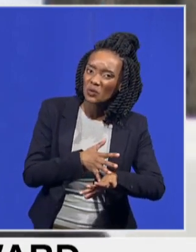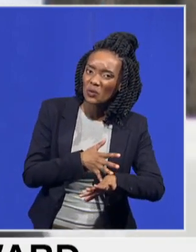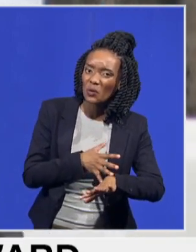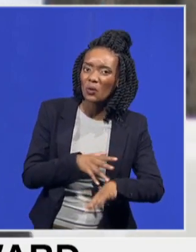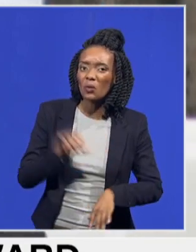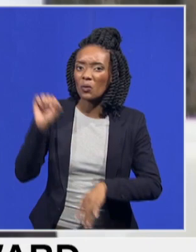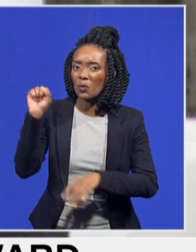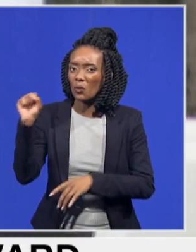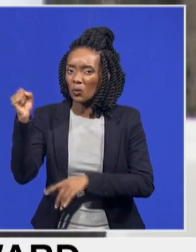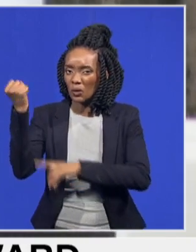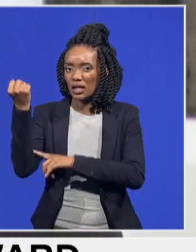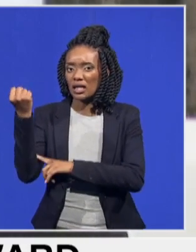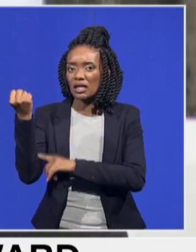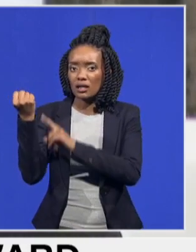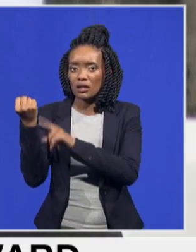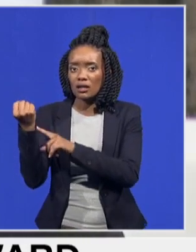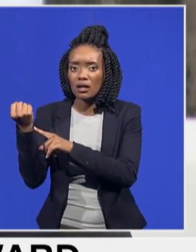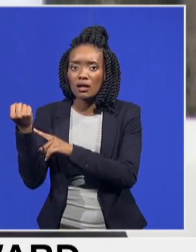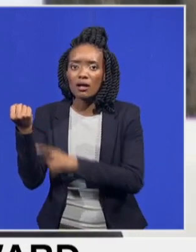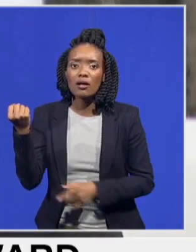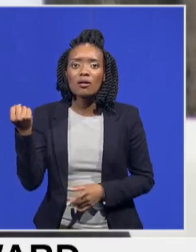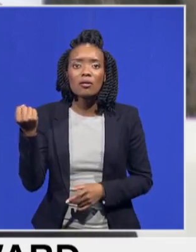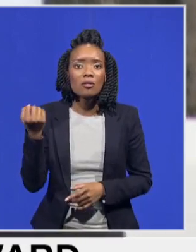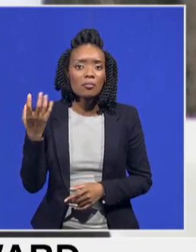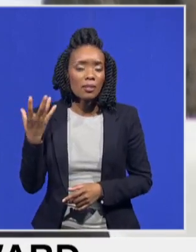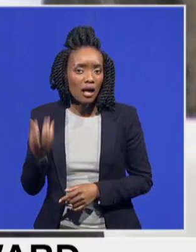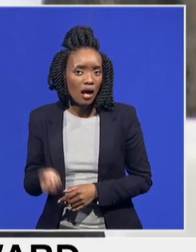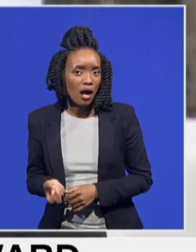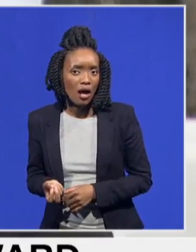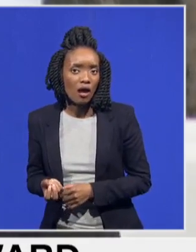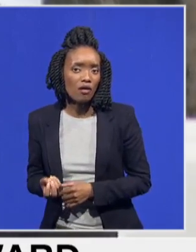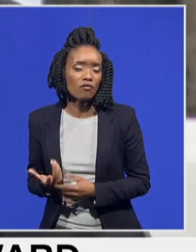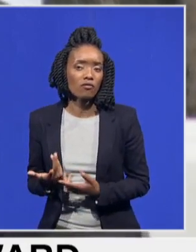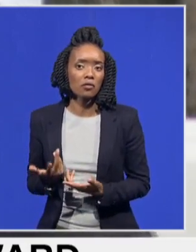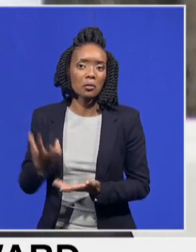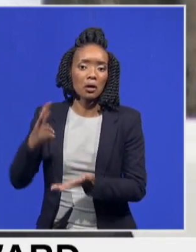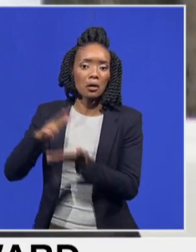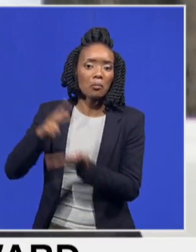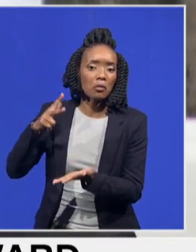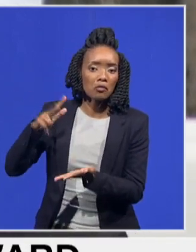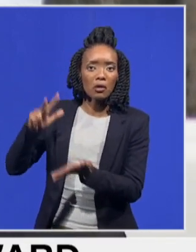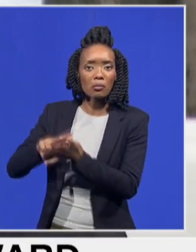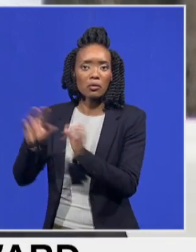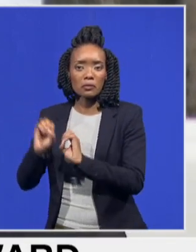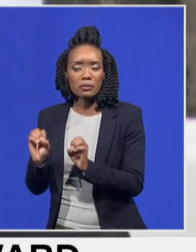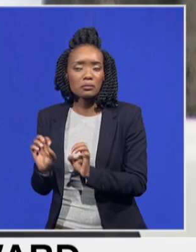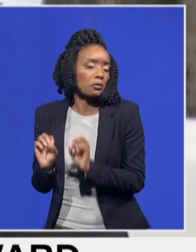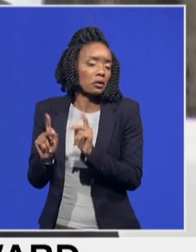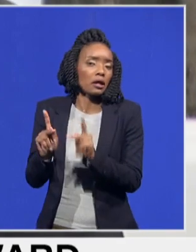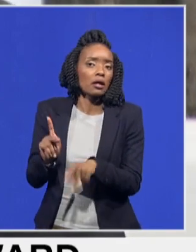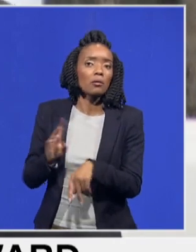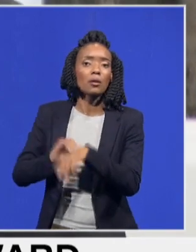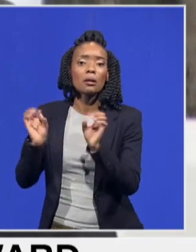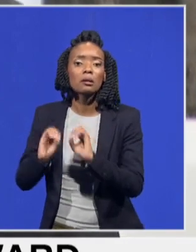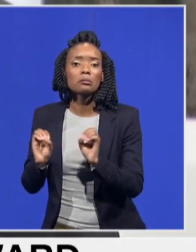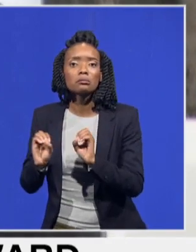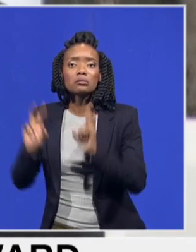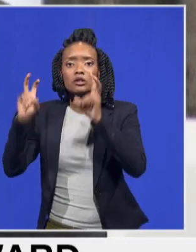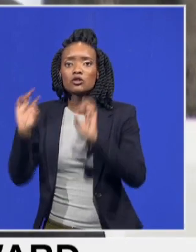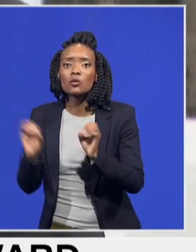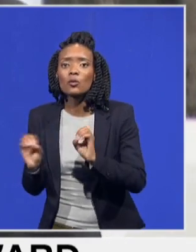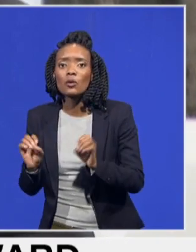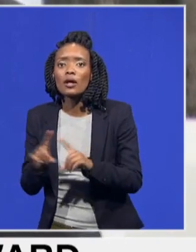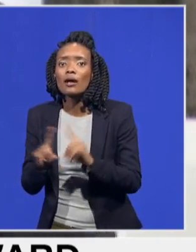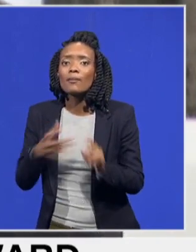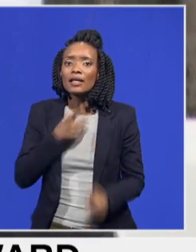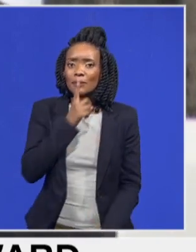Indaba has a right to approve my status as a buyer or hosted buyer. It's okay, it's not an issue. But why keep silent